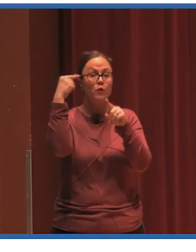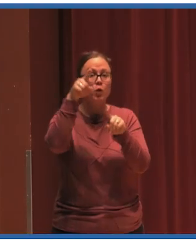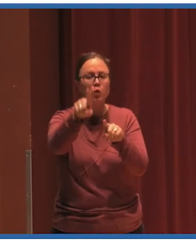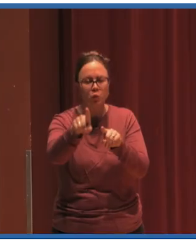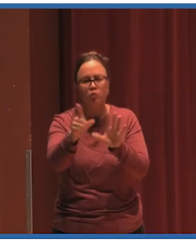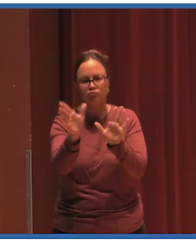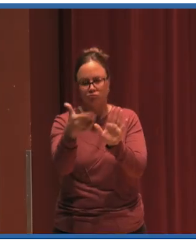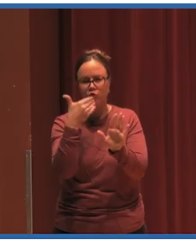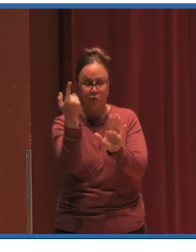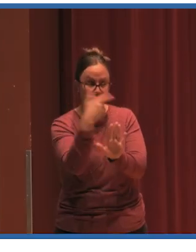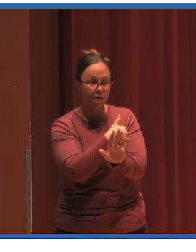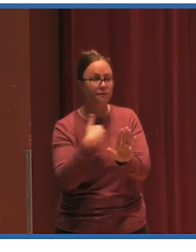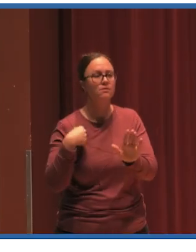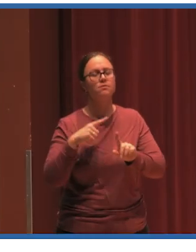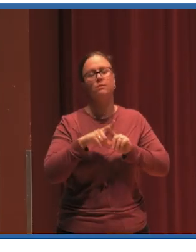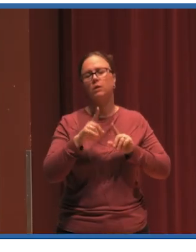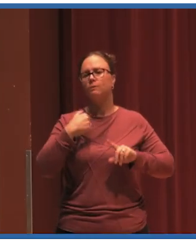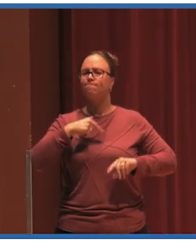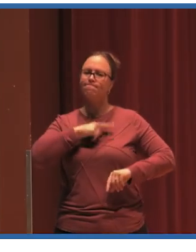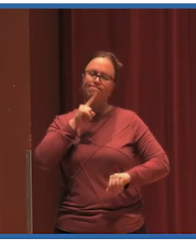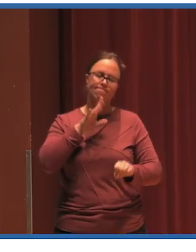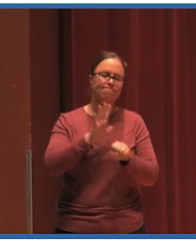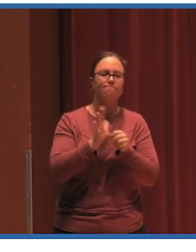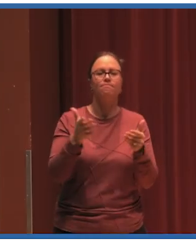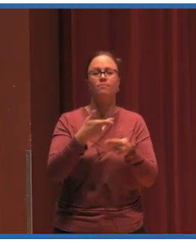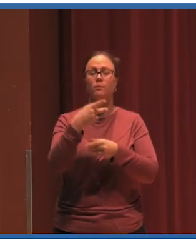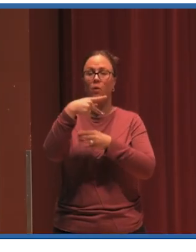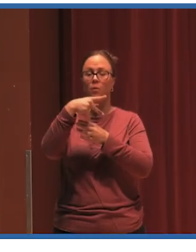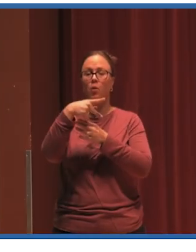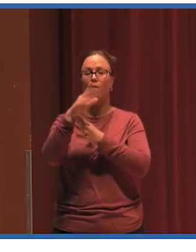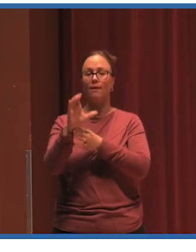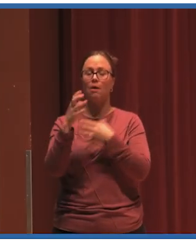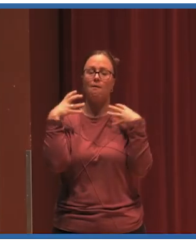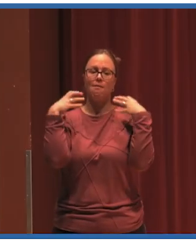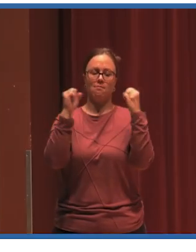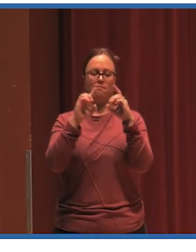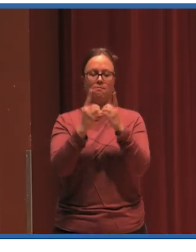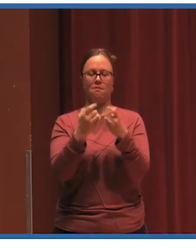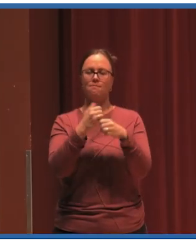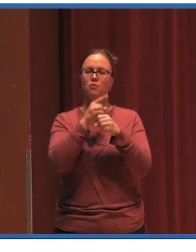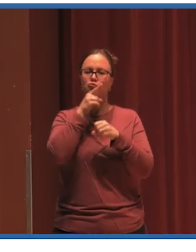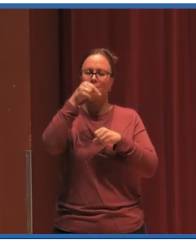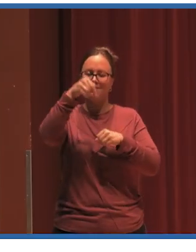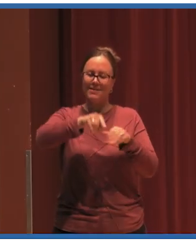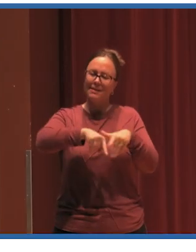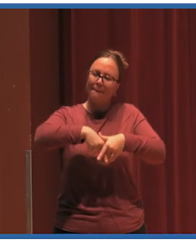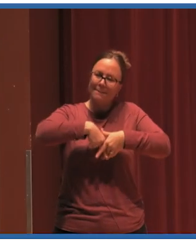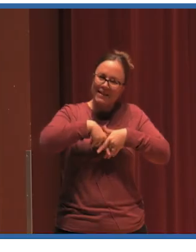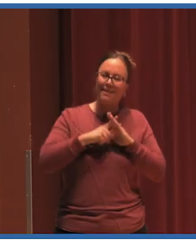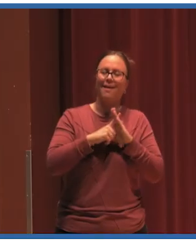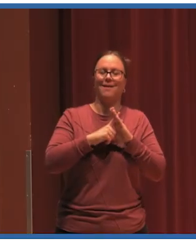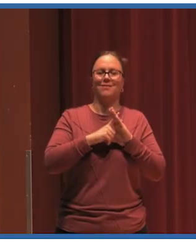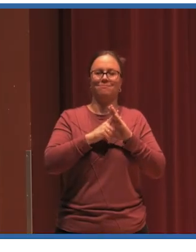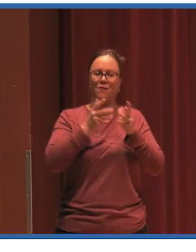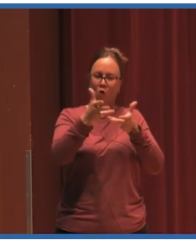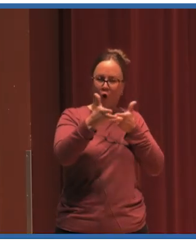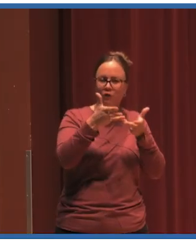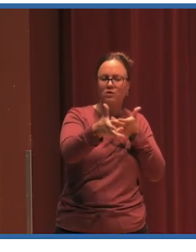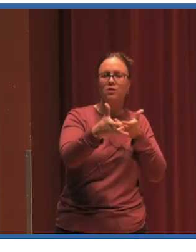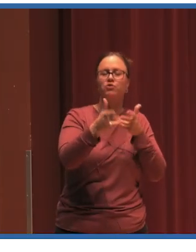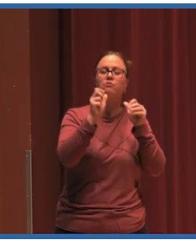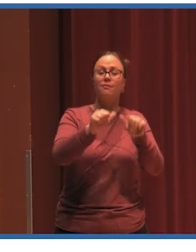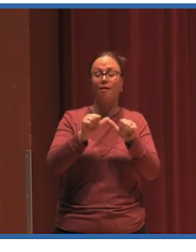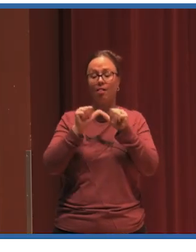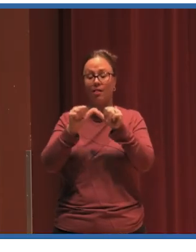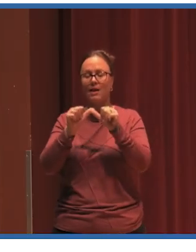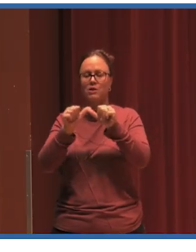us. But we are very committed here at the Polk County Health Department to make sure that this is the beginning of the conversation and that we continue